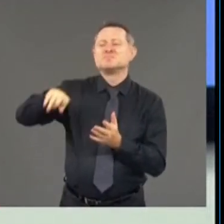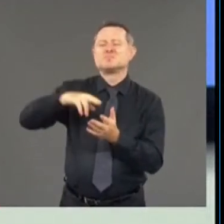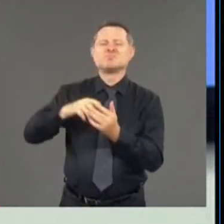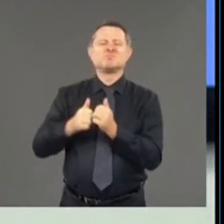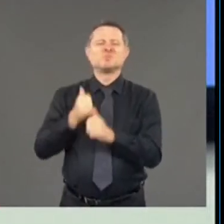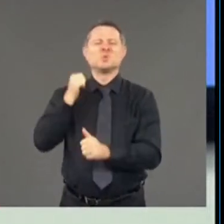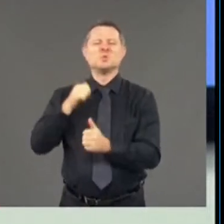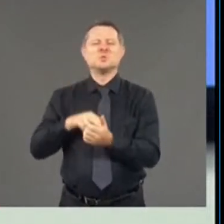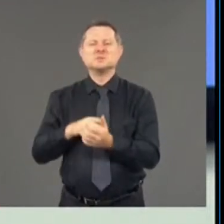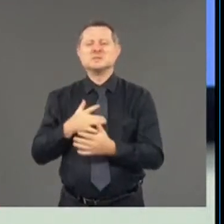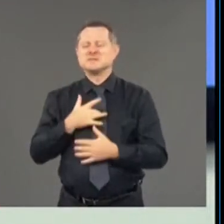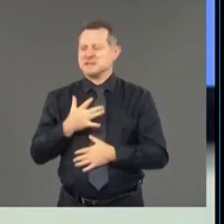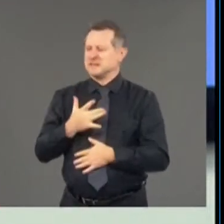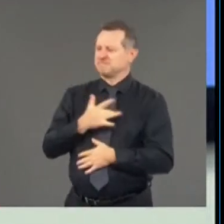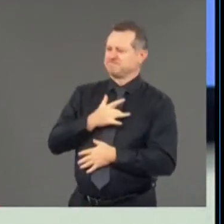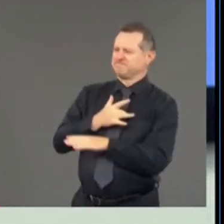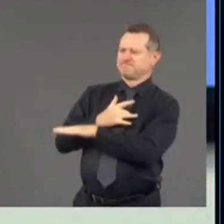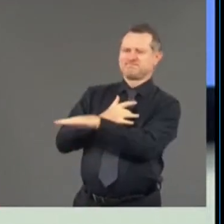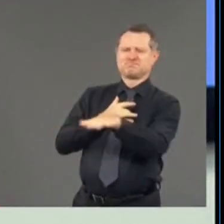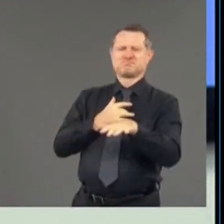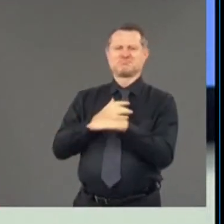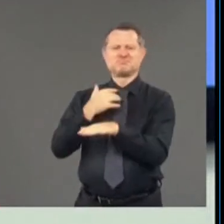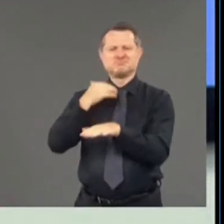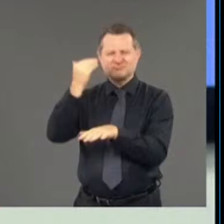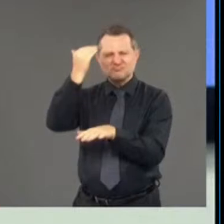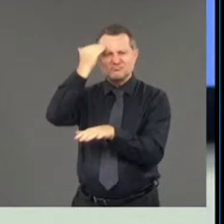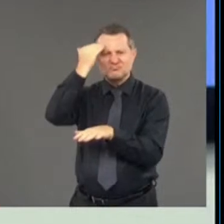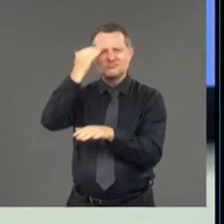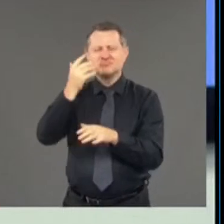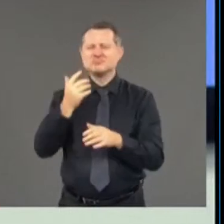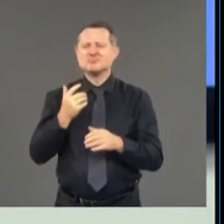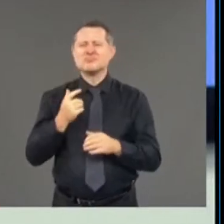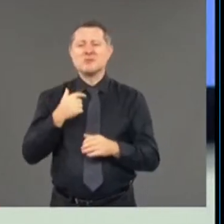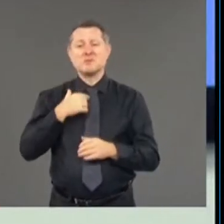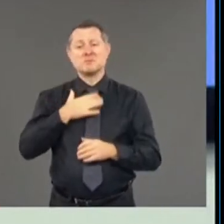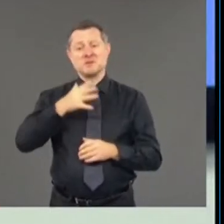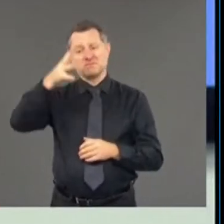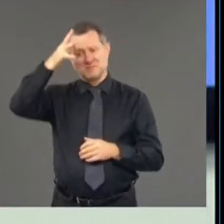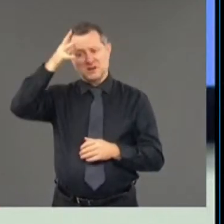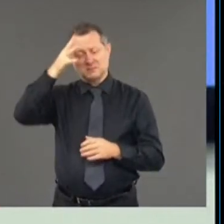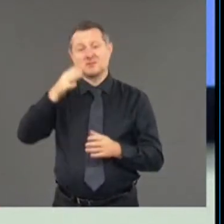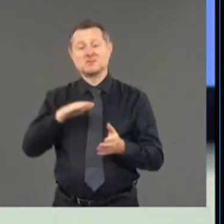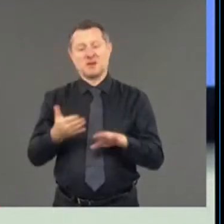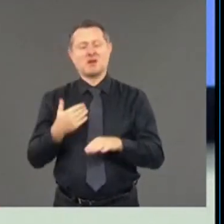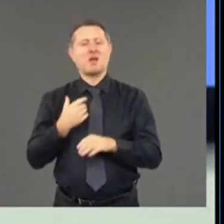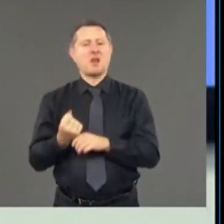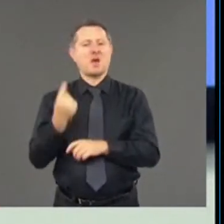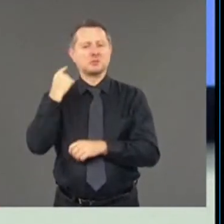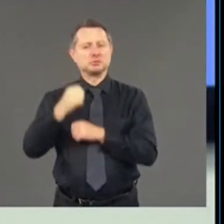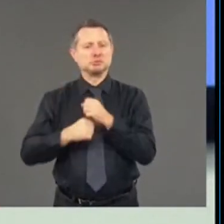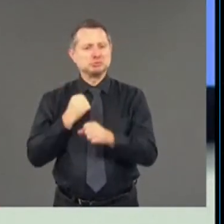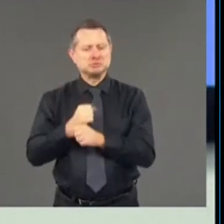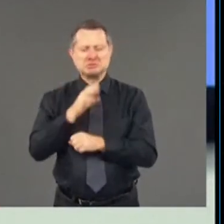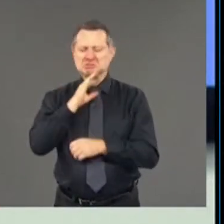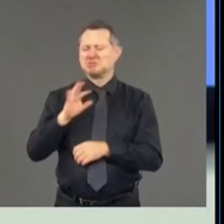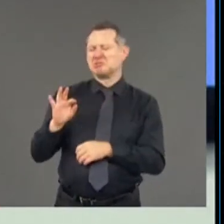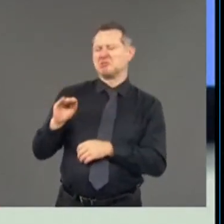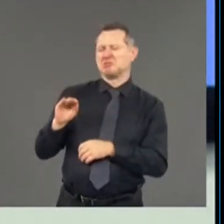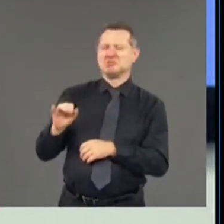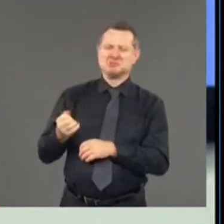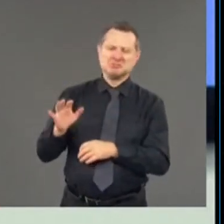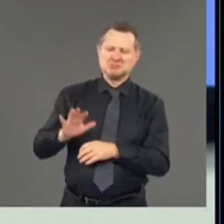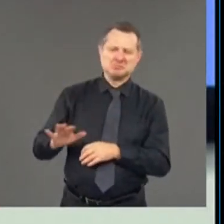I know what it is to have someone who is frail. My father died last year in his late 90s at home, and I